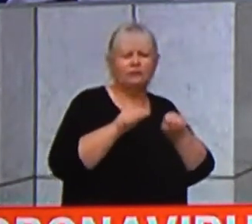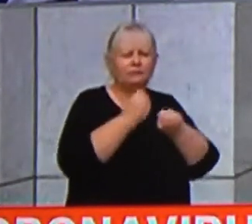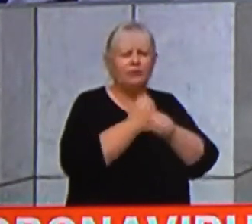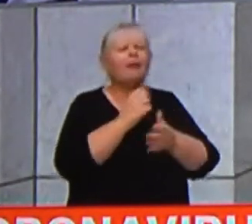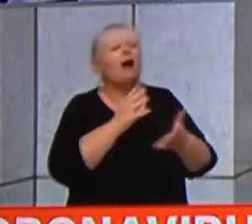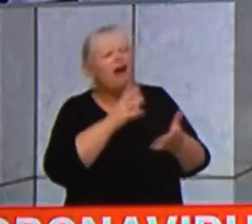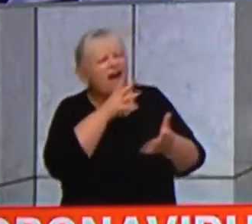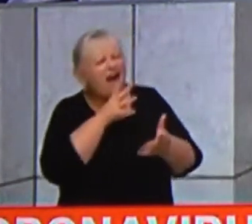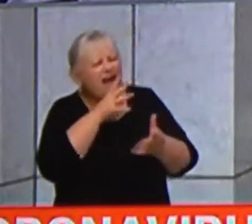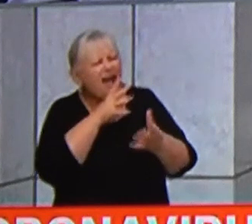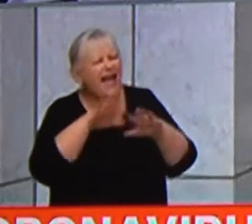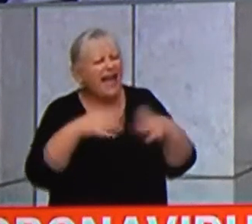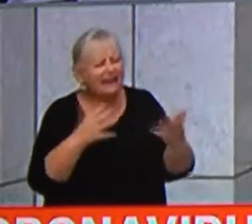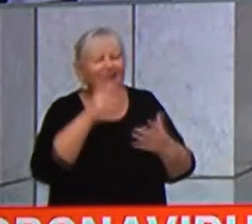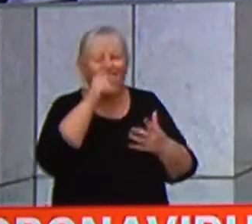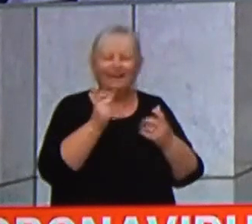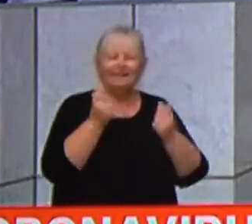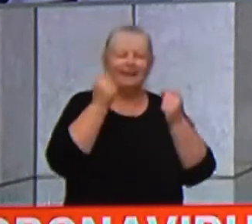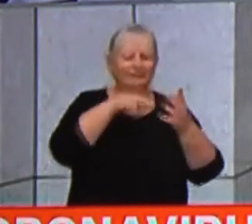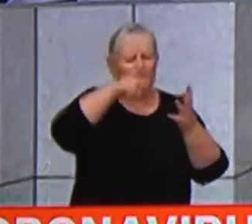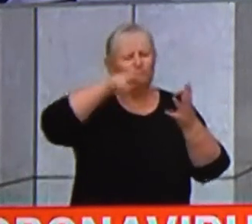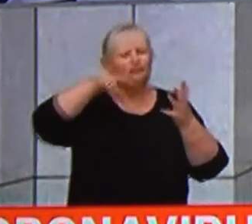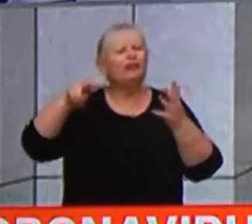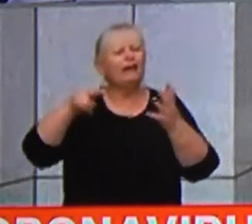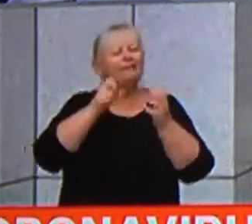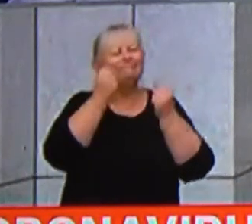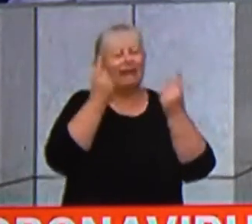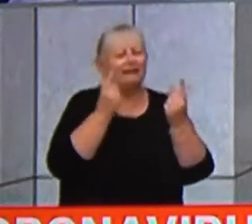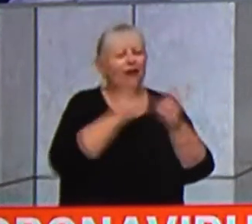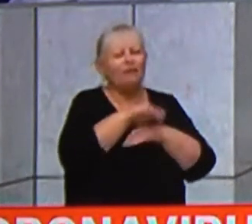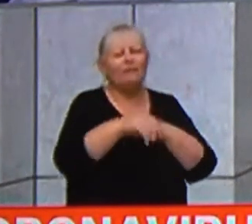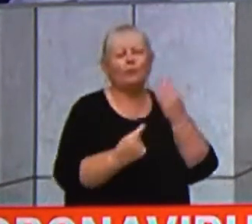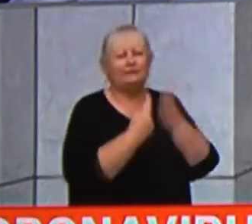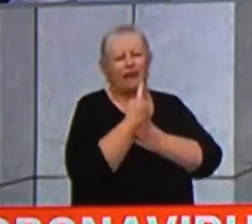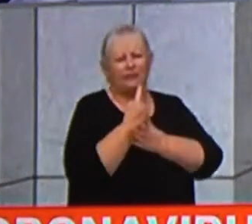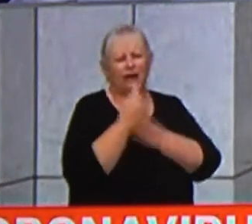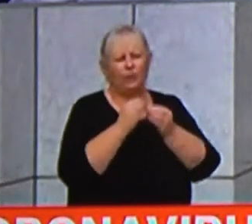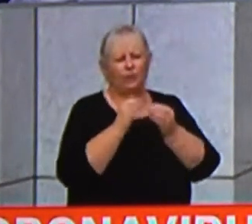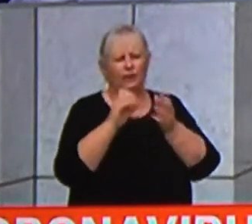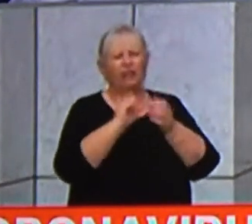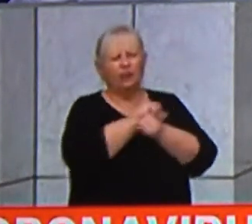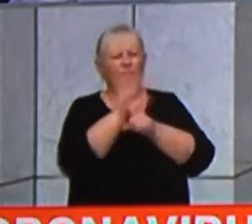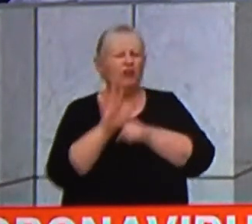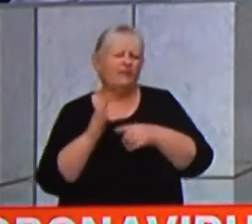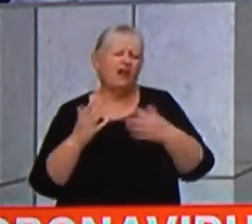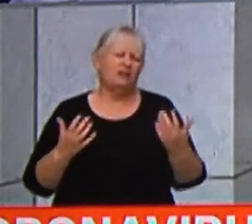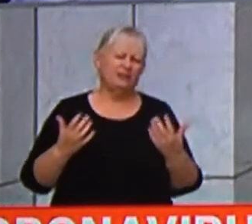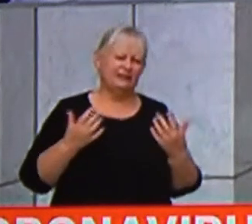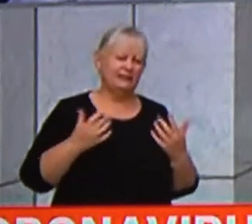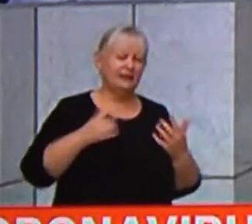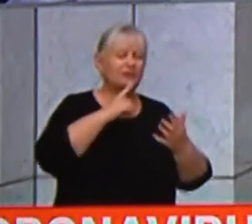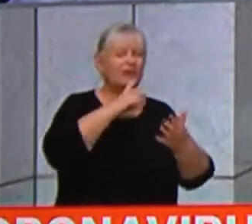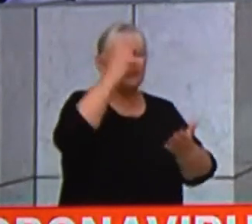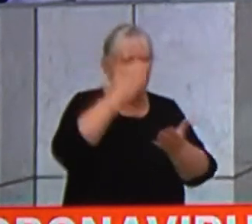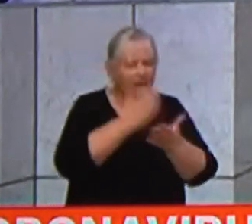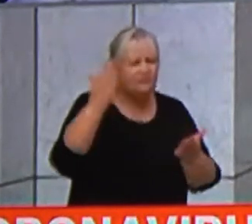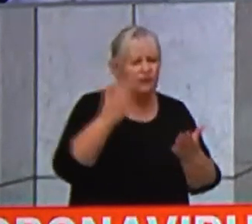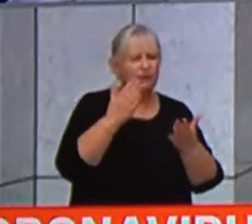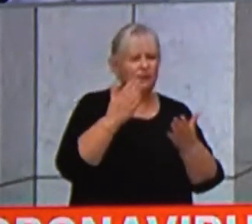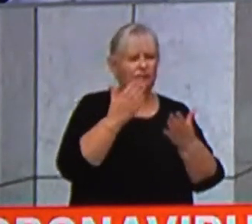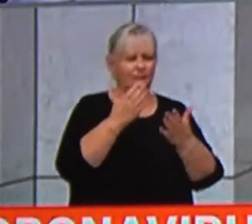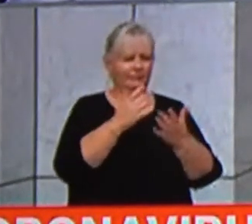day unfolds, there are more challenges to address. The National Cabinet will meet later today to